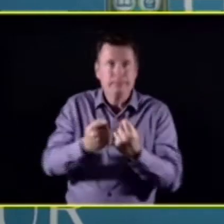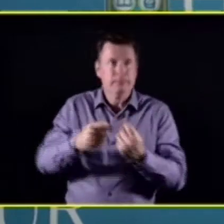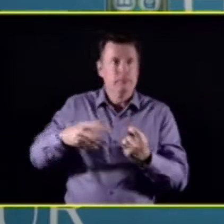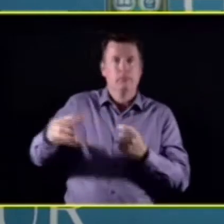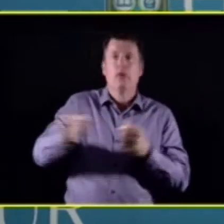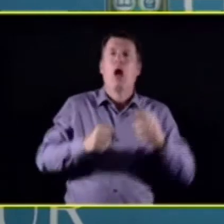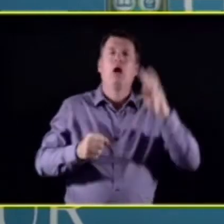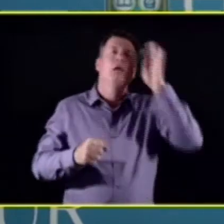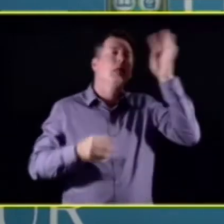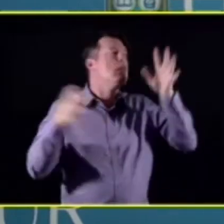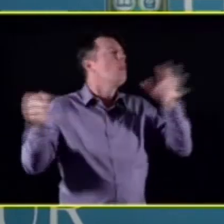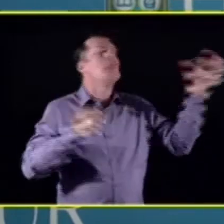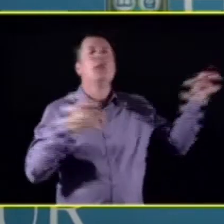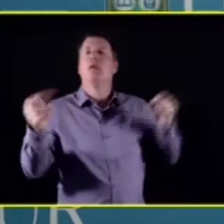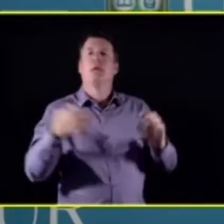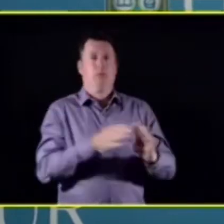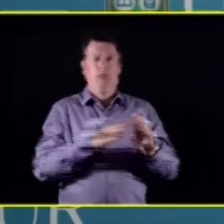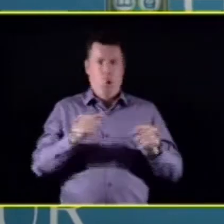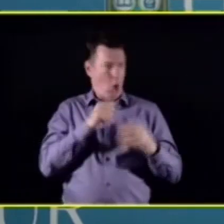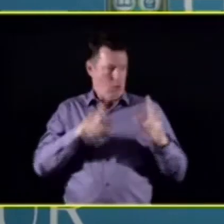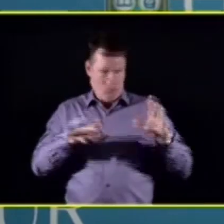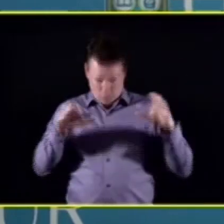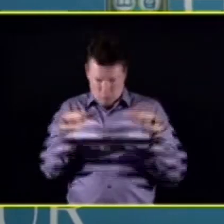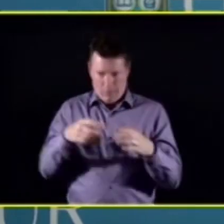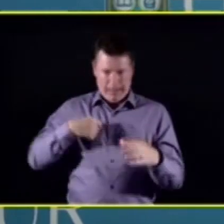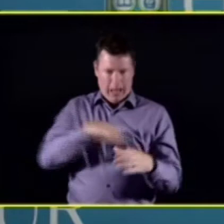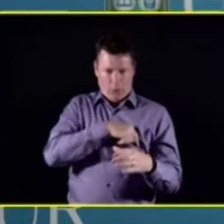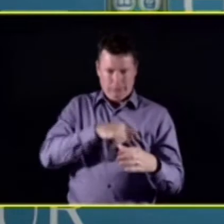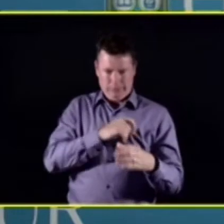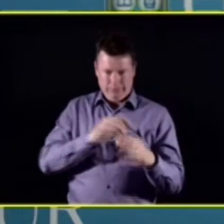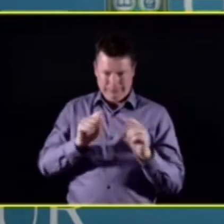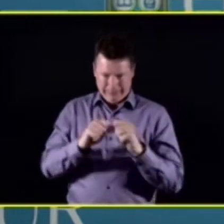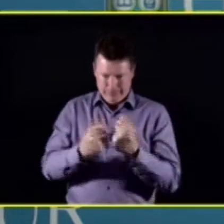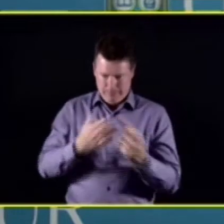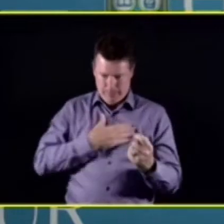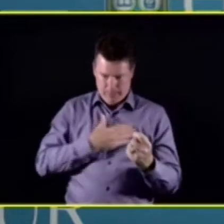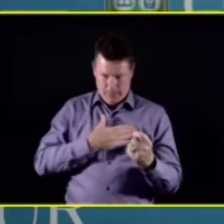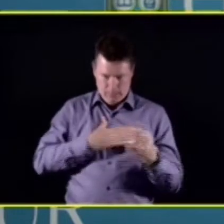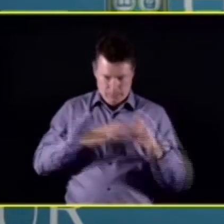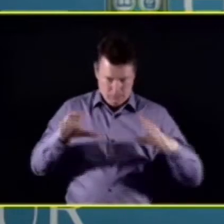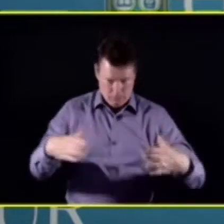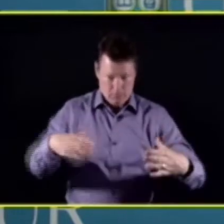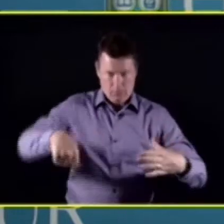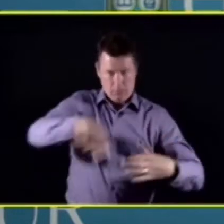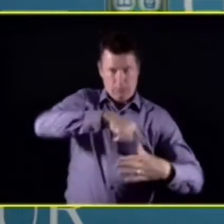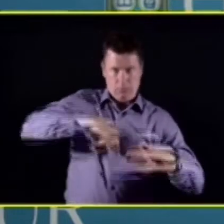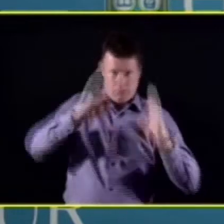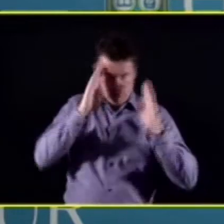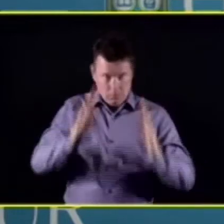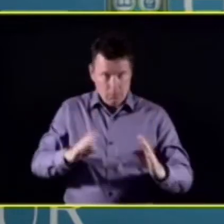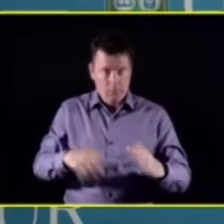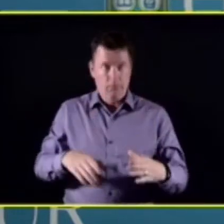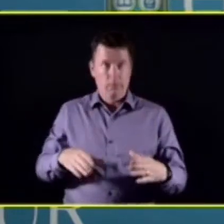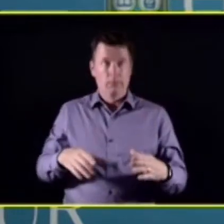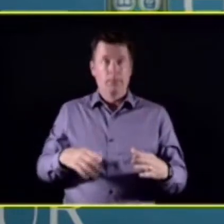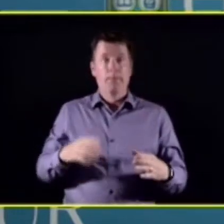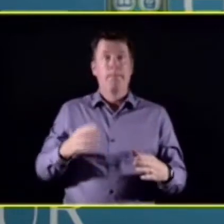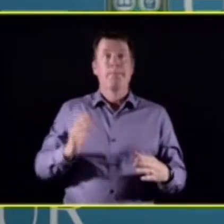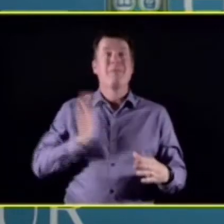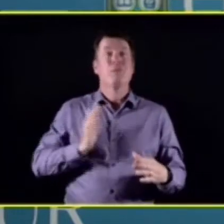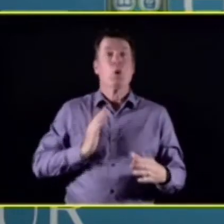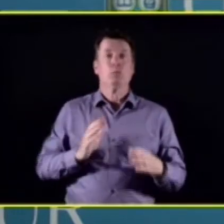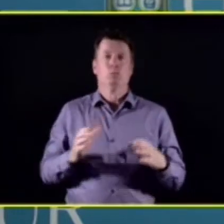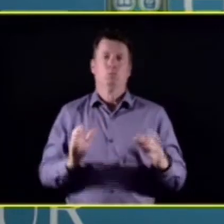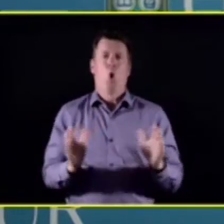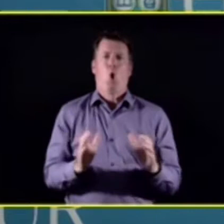group of our clinicians. They all have the full protection of the PPE. Because